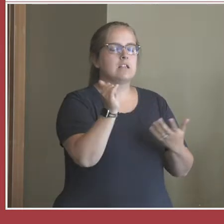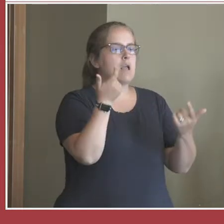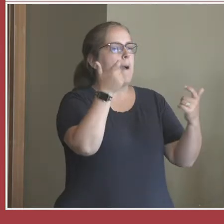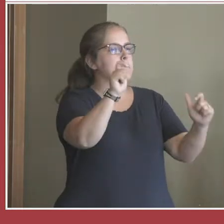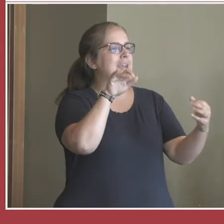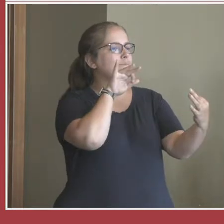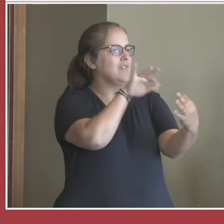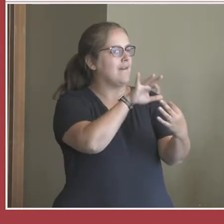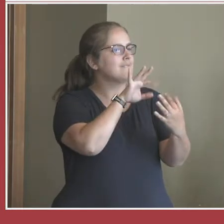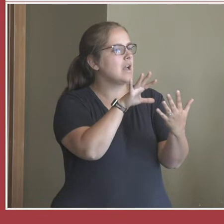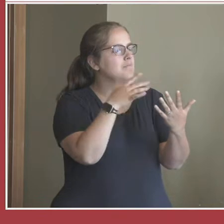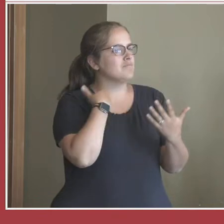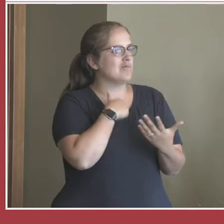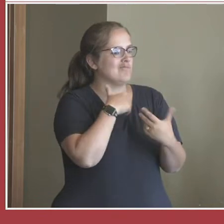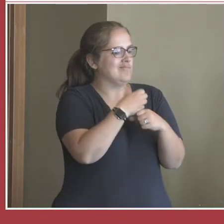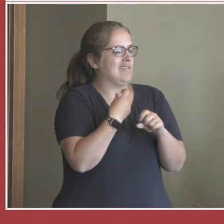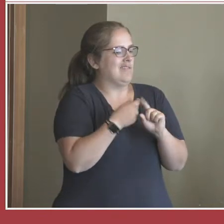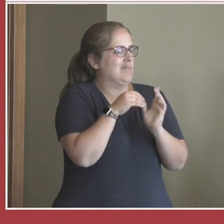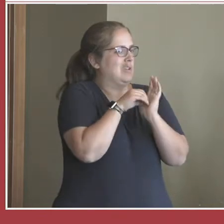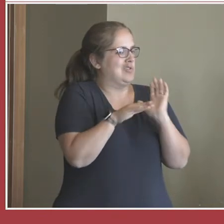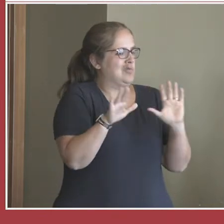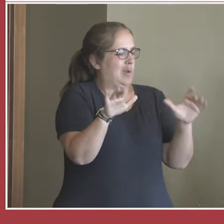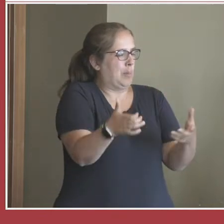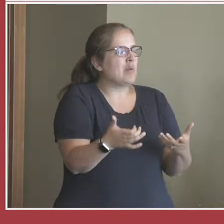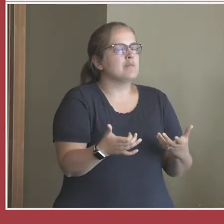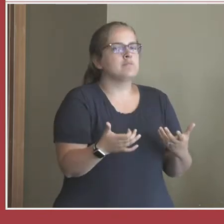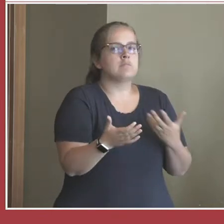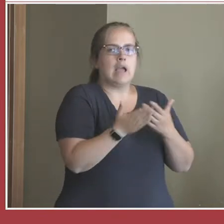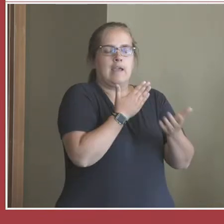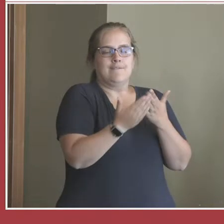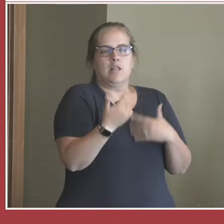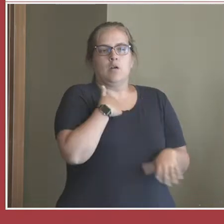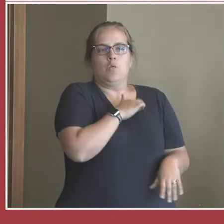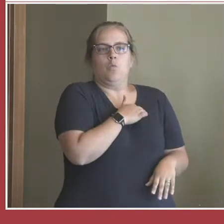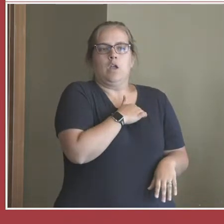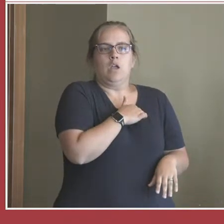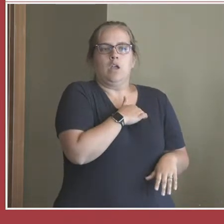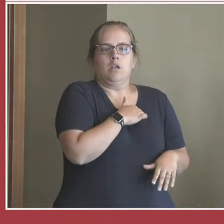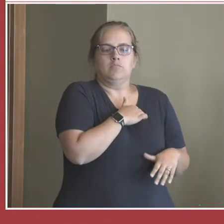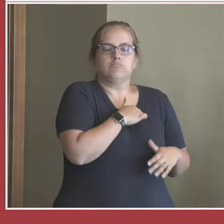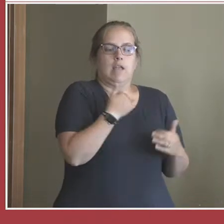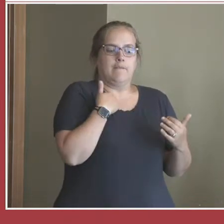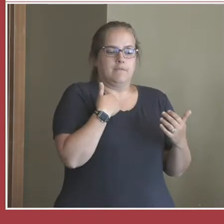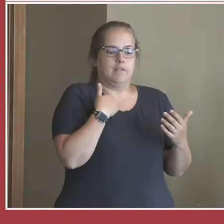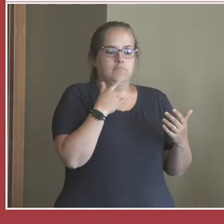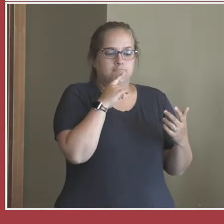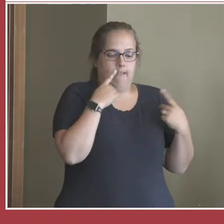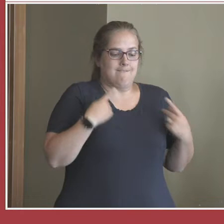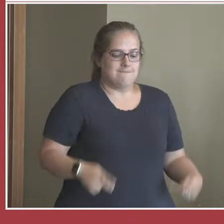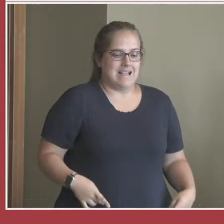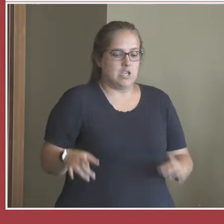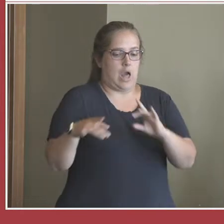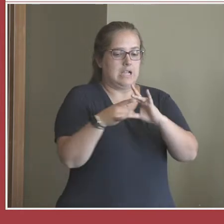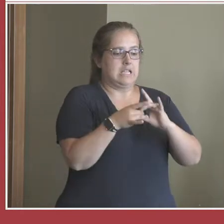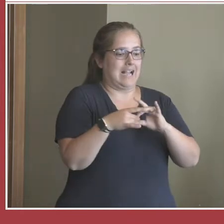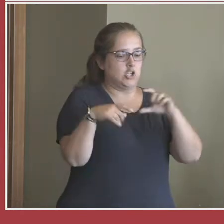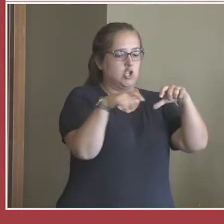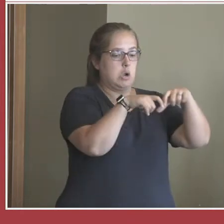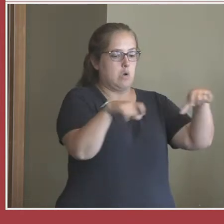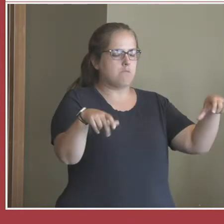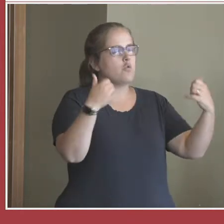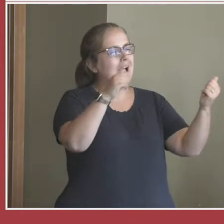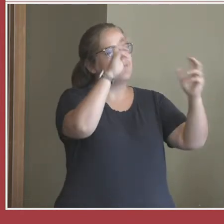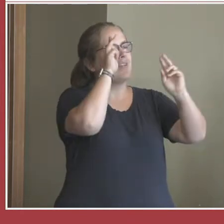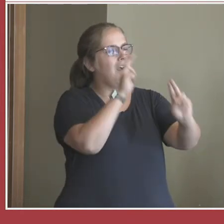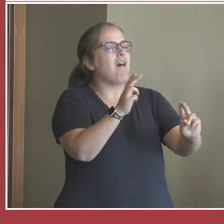biggest feedback points that we got from the student group. So even though we are making a physical connection between these buildings, we're trying to honor